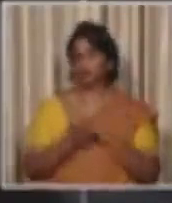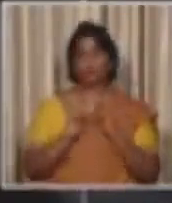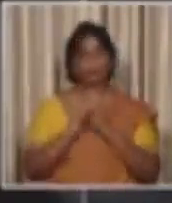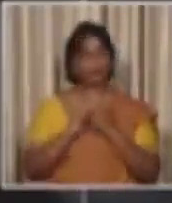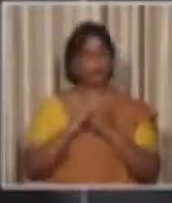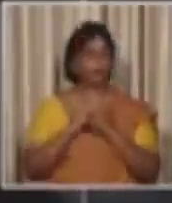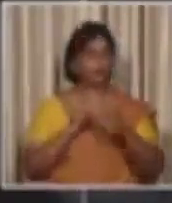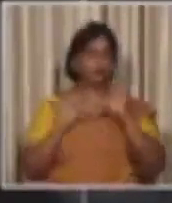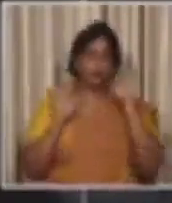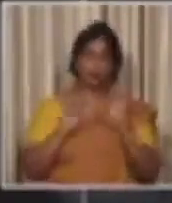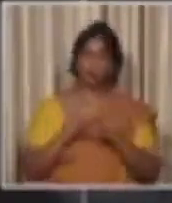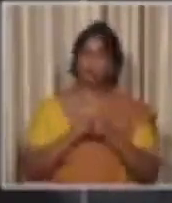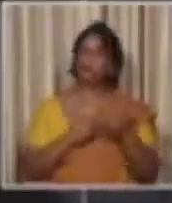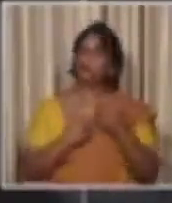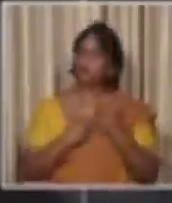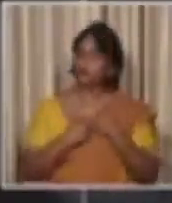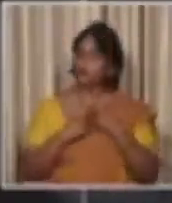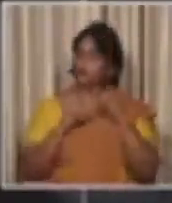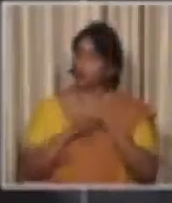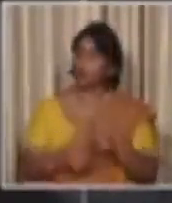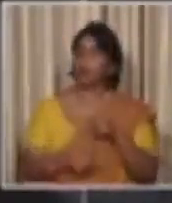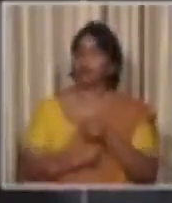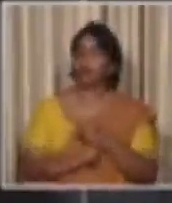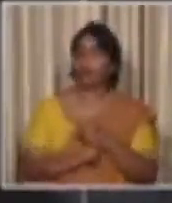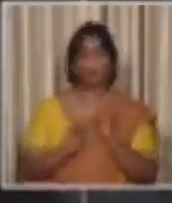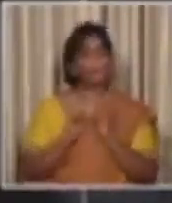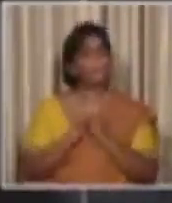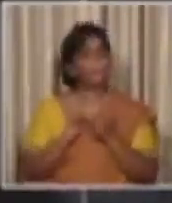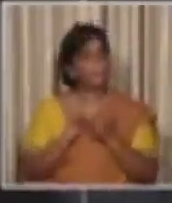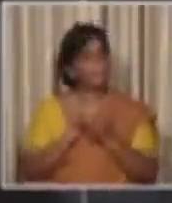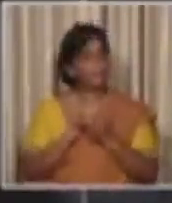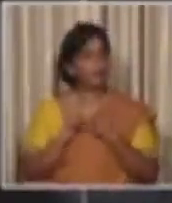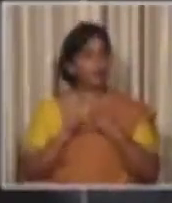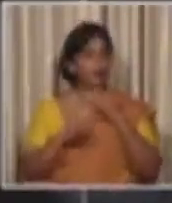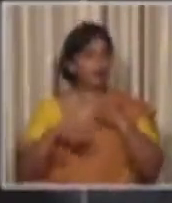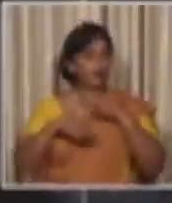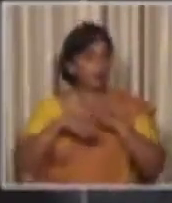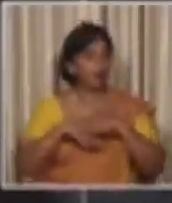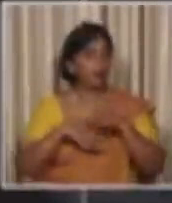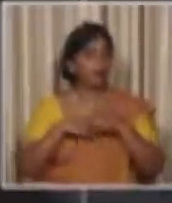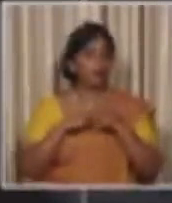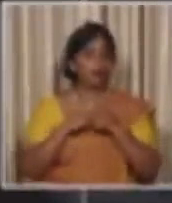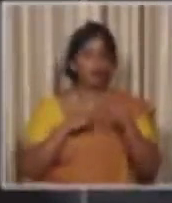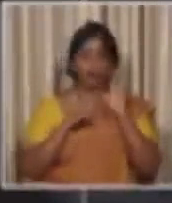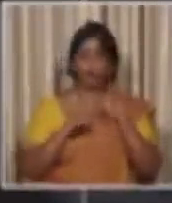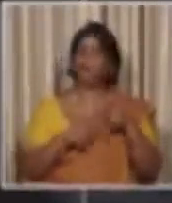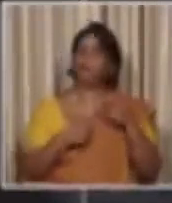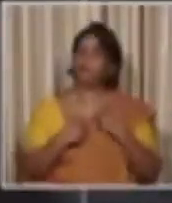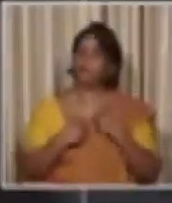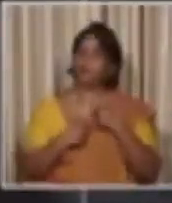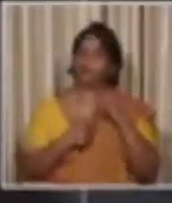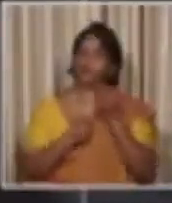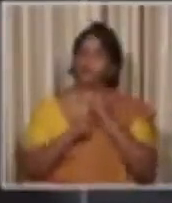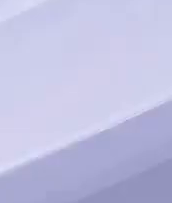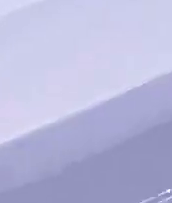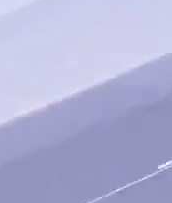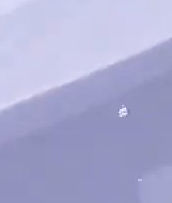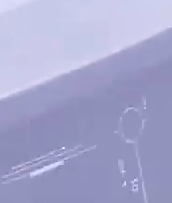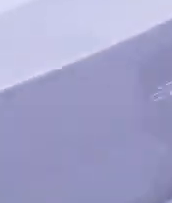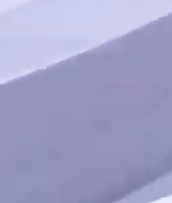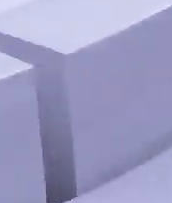such pitfalls, because this is a time that every cent, every penny has to be protected. Therefore, I make this case. Thank you.